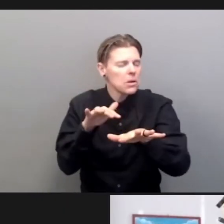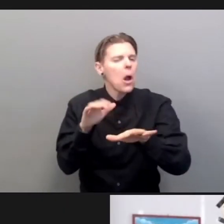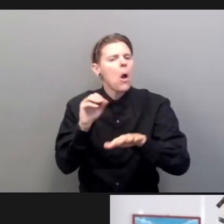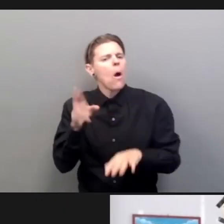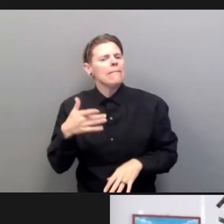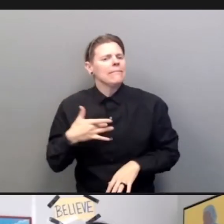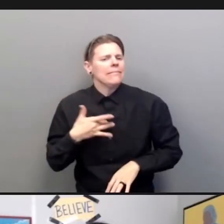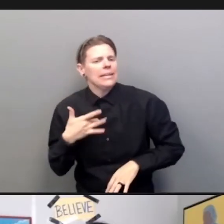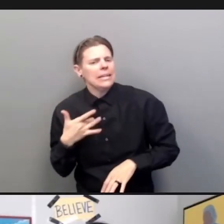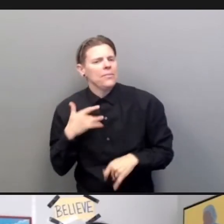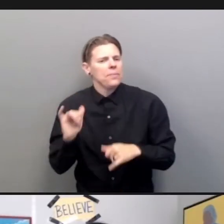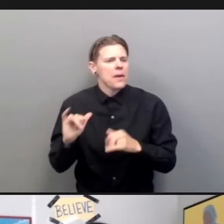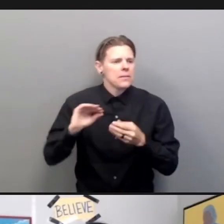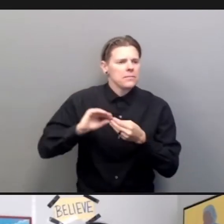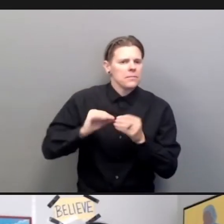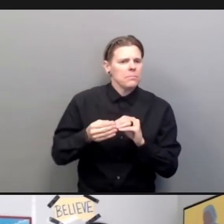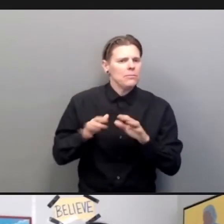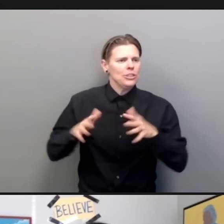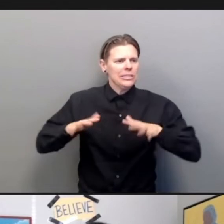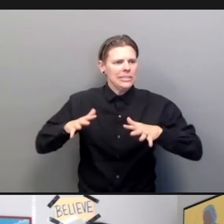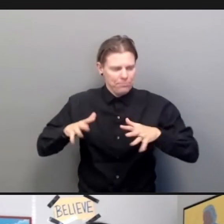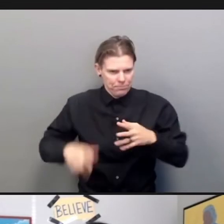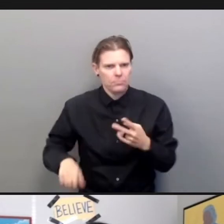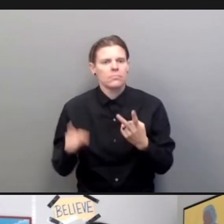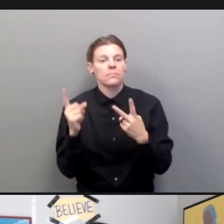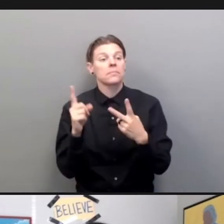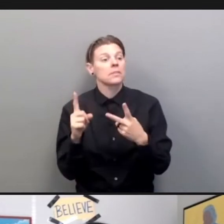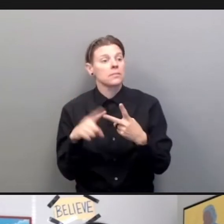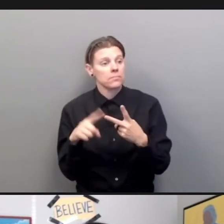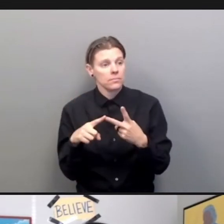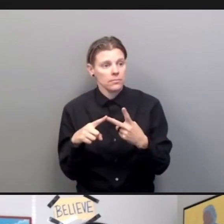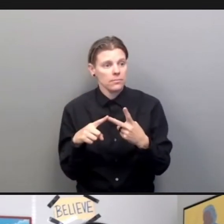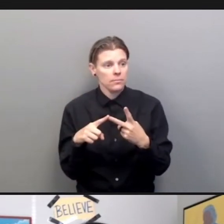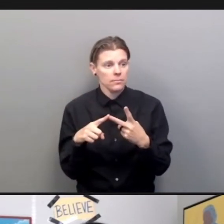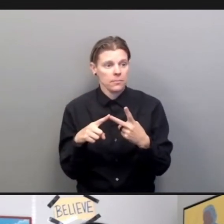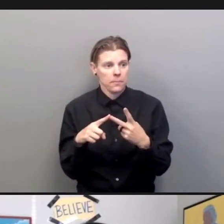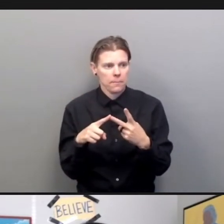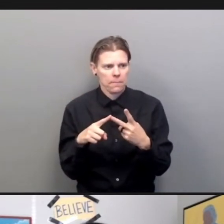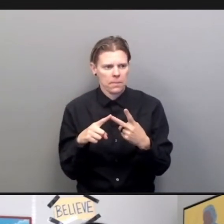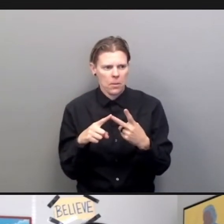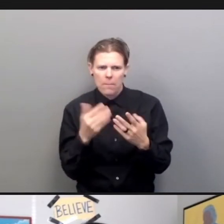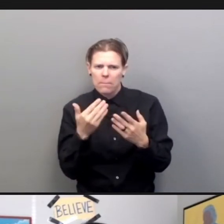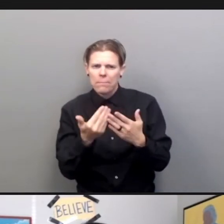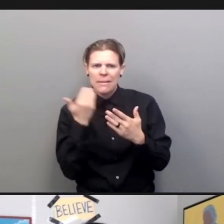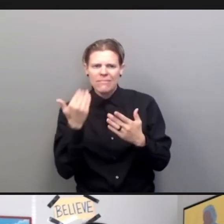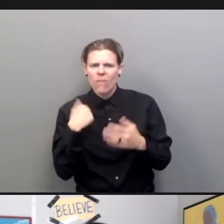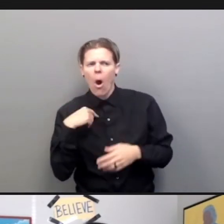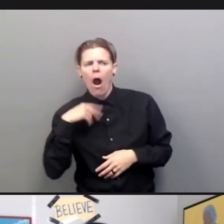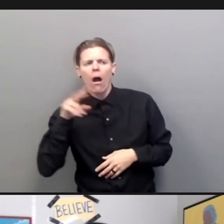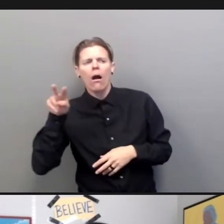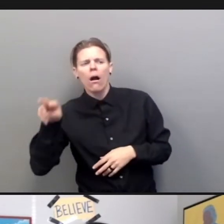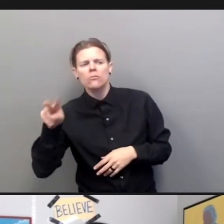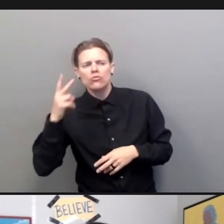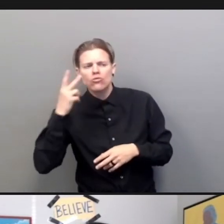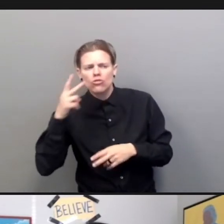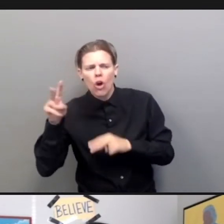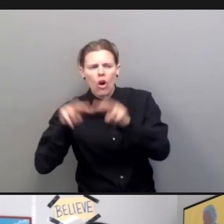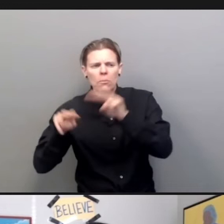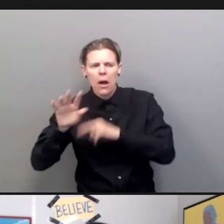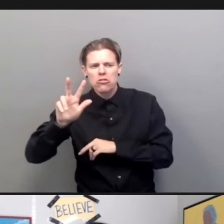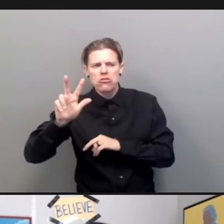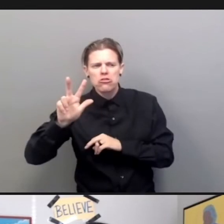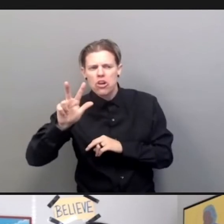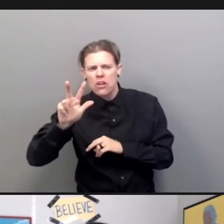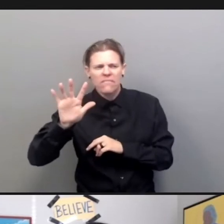And then I wanted to also ask about, on the dashboard, I saw that 35 to 11-year-olds were fully vaccinated. So I'm wondering,